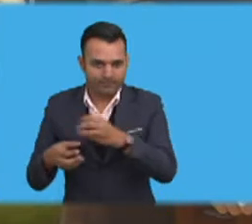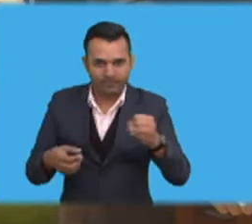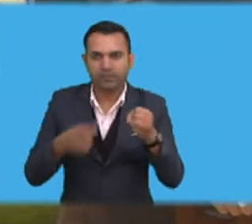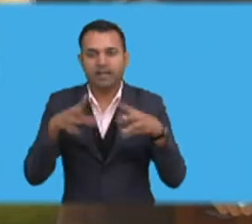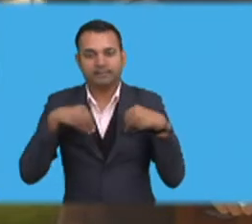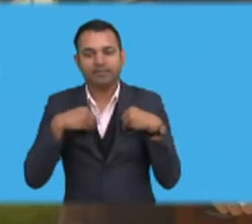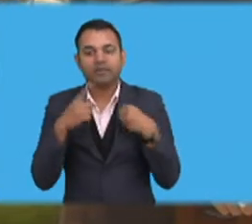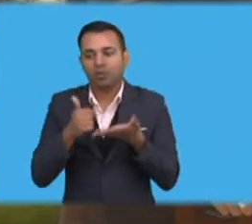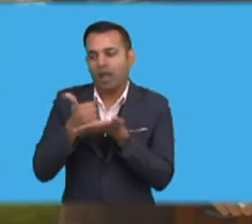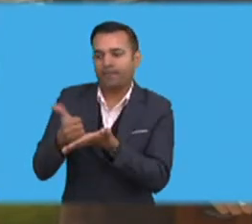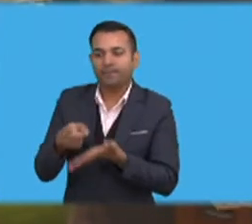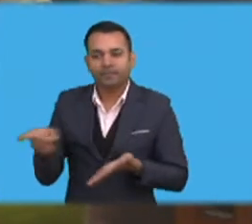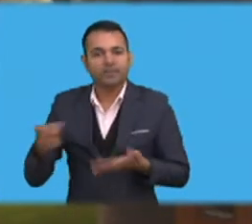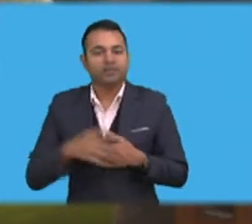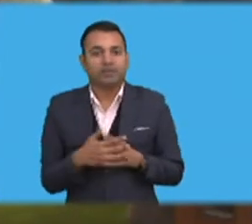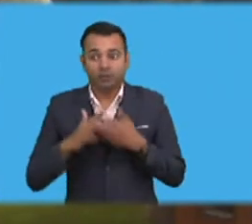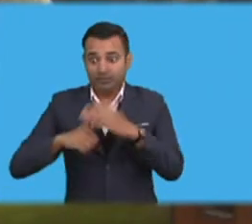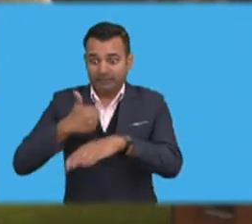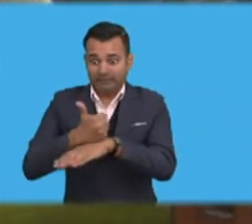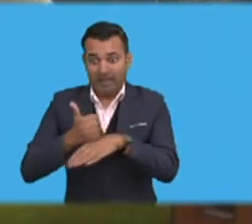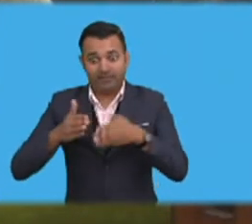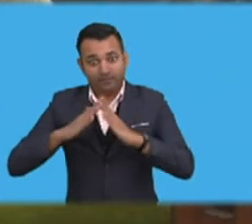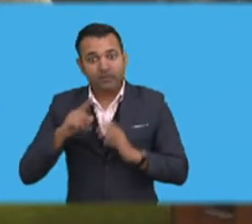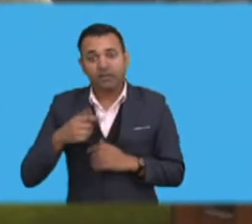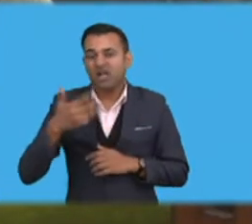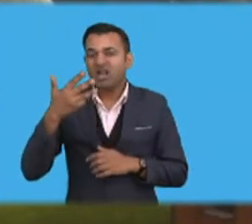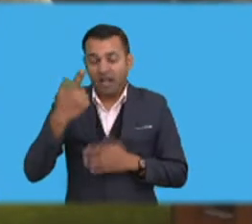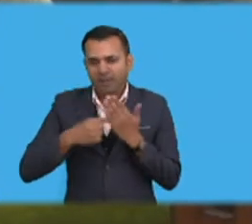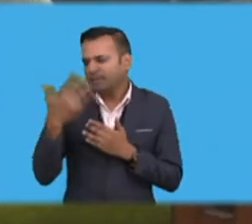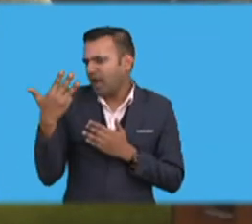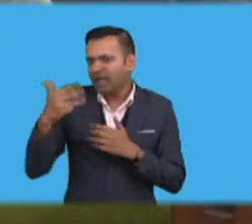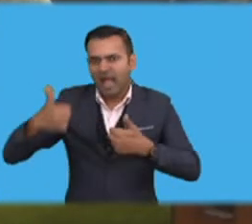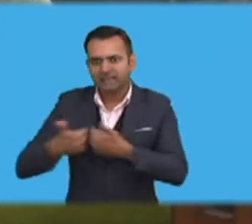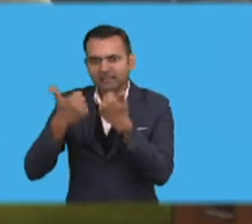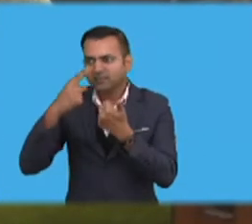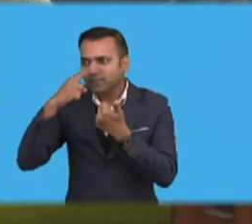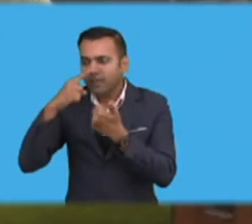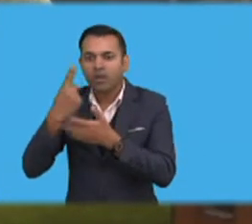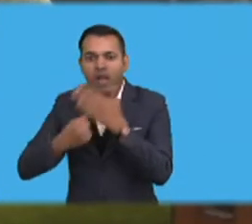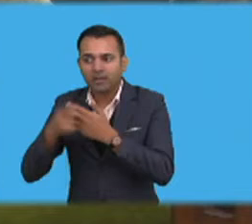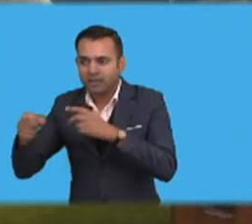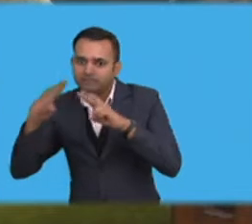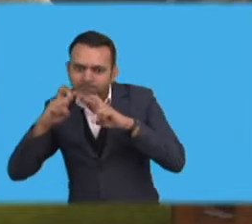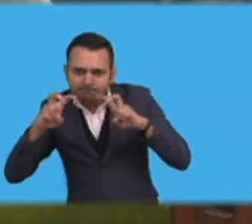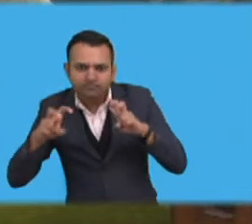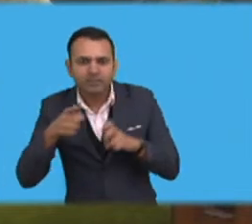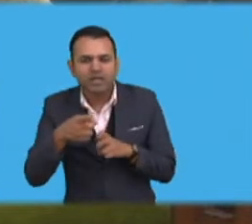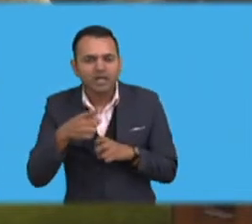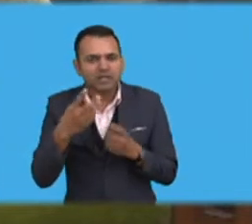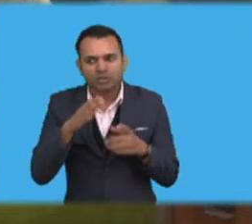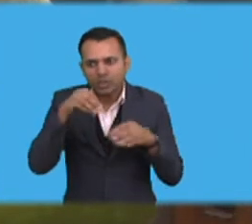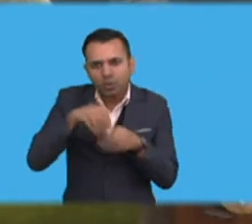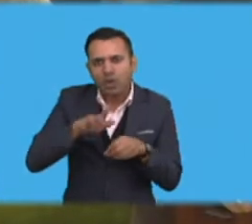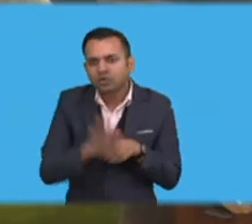January 2018. And the ACCF is close to finalizing one particular claim regarding the death of a child arising from a motor